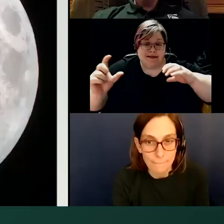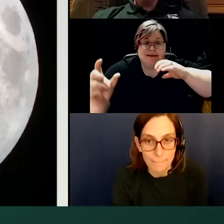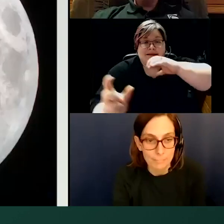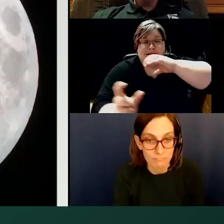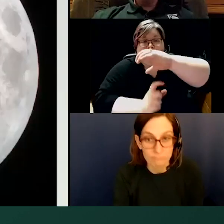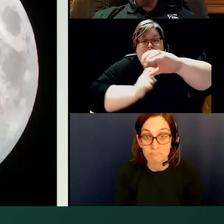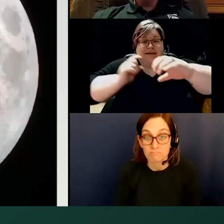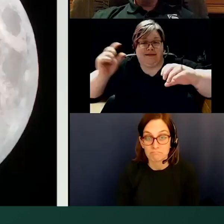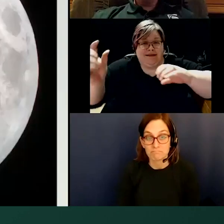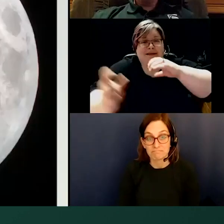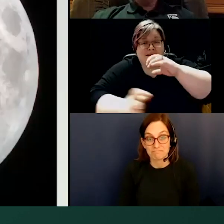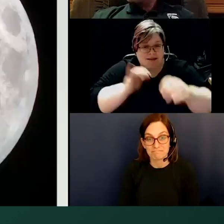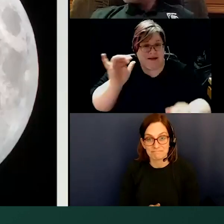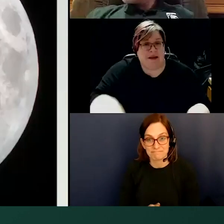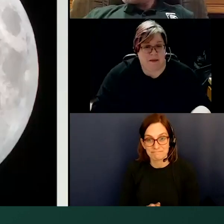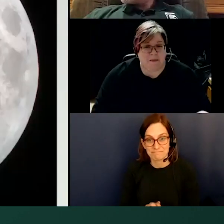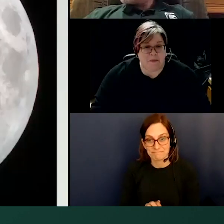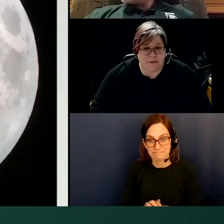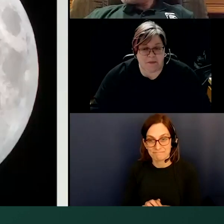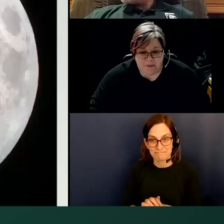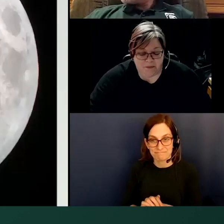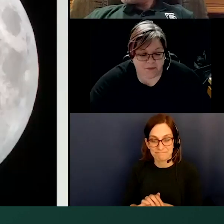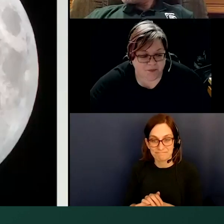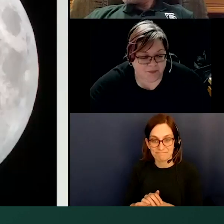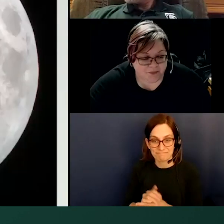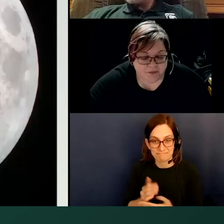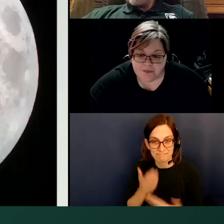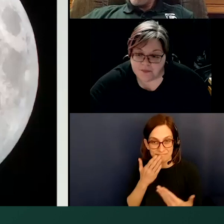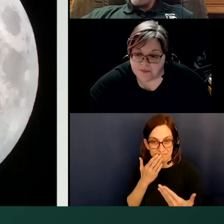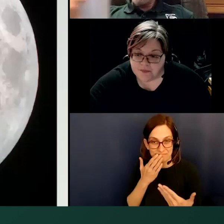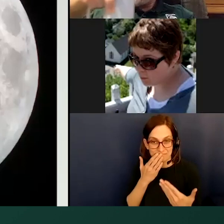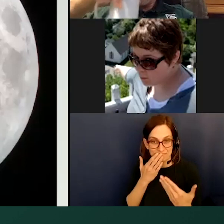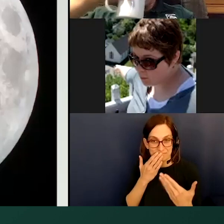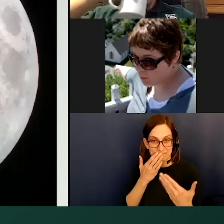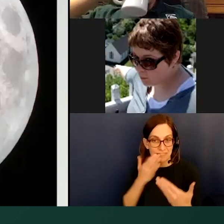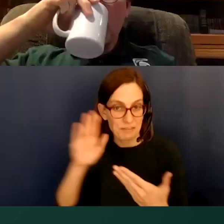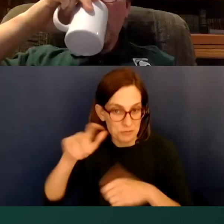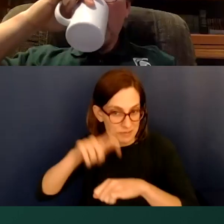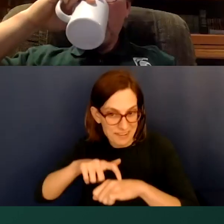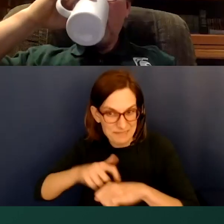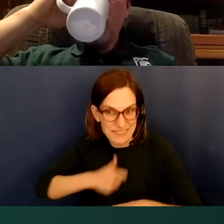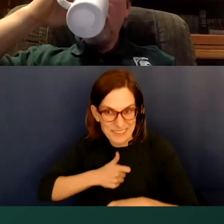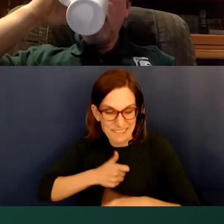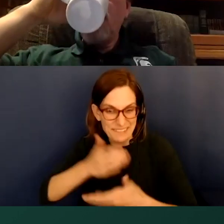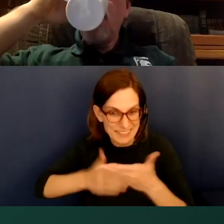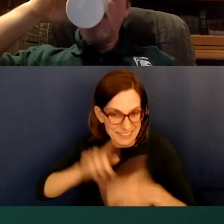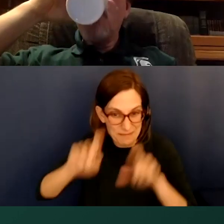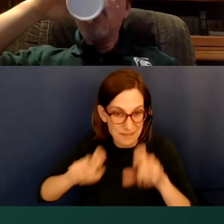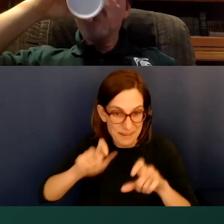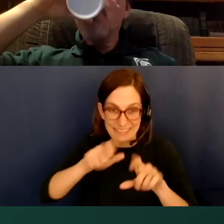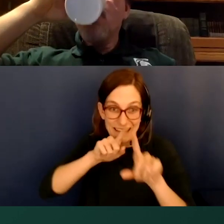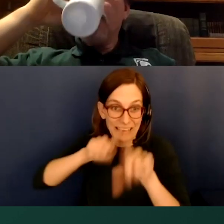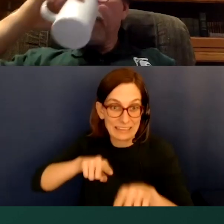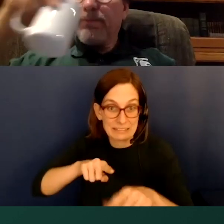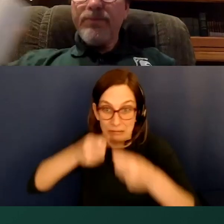All right. Thank you for your time. I apologize if there are any questions that we haven't answered. We got a lot more than